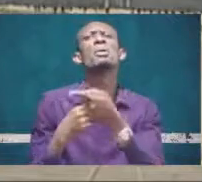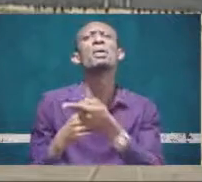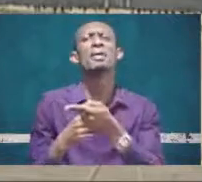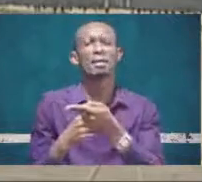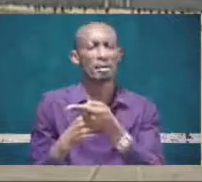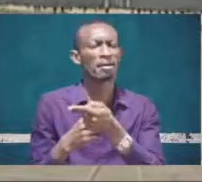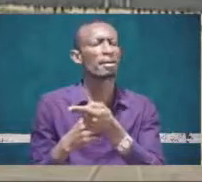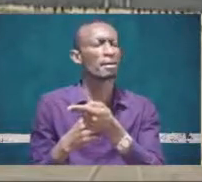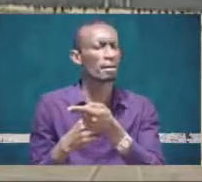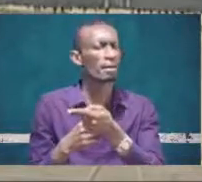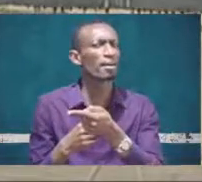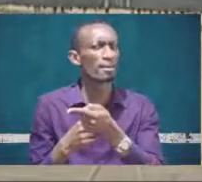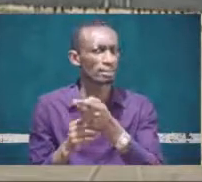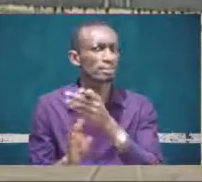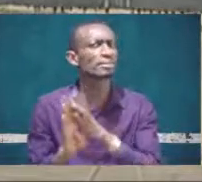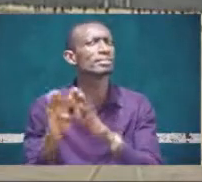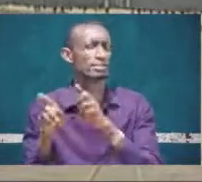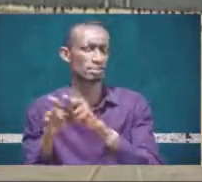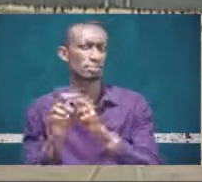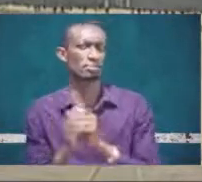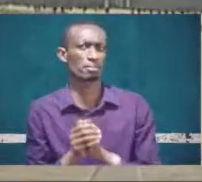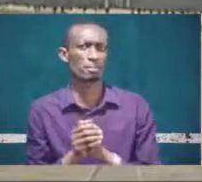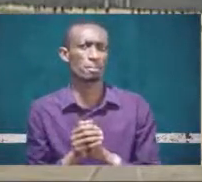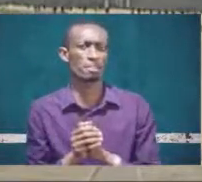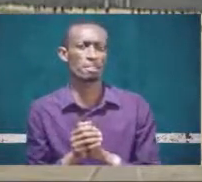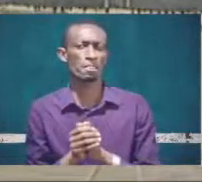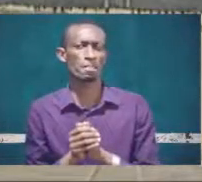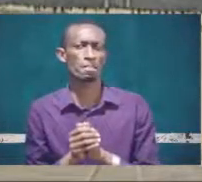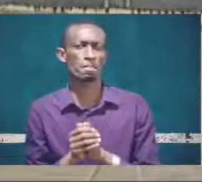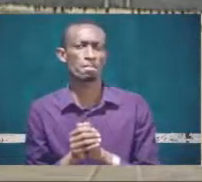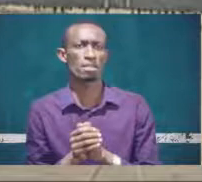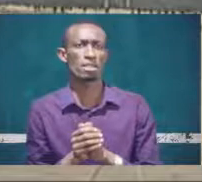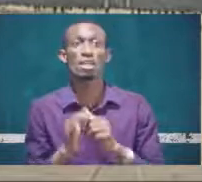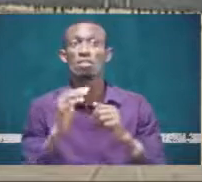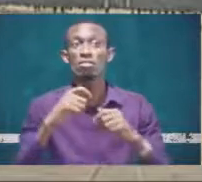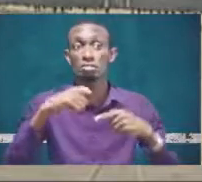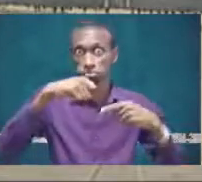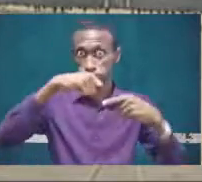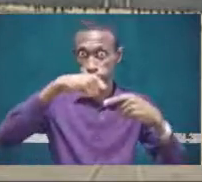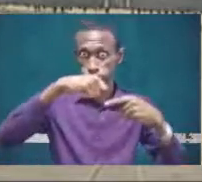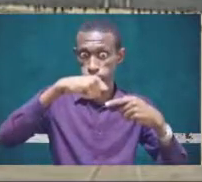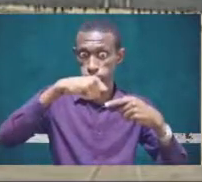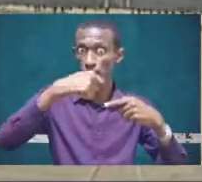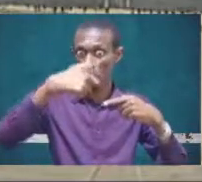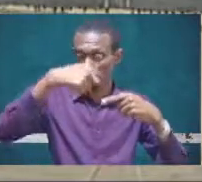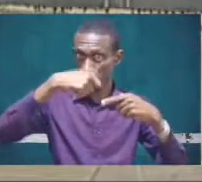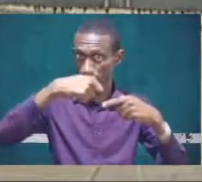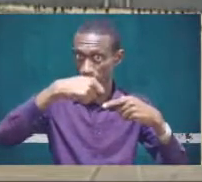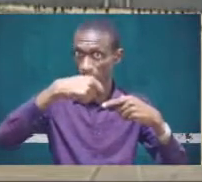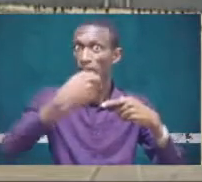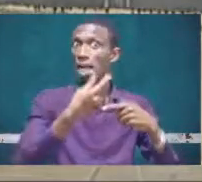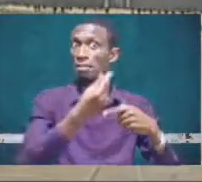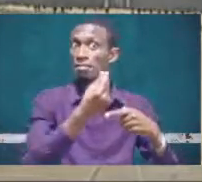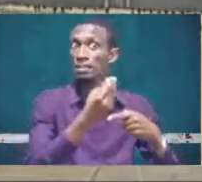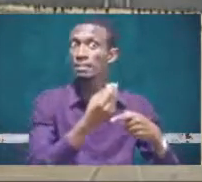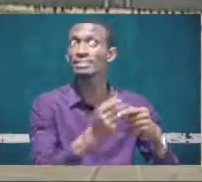an increase in the price of toothpaste, then that may reduce the demand for the toothbrush.